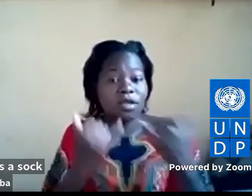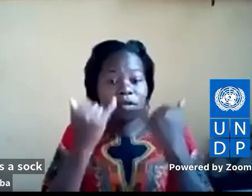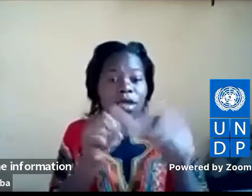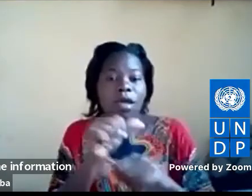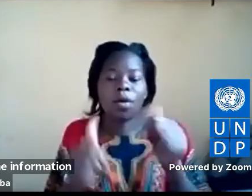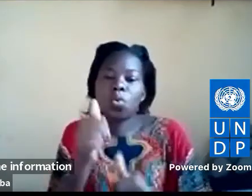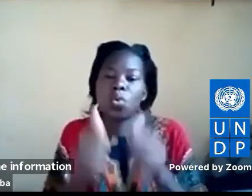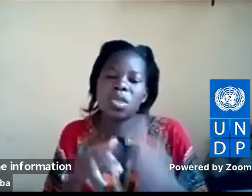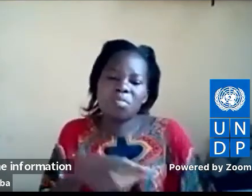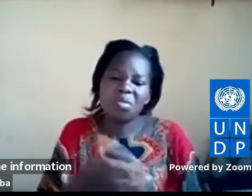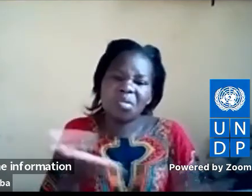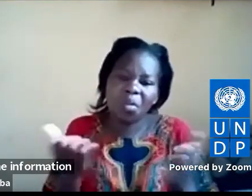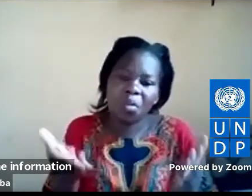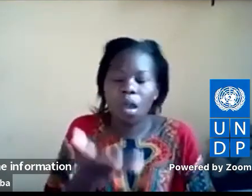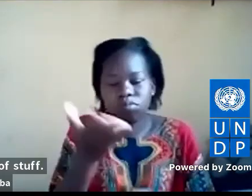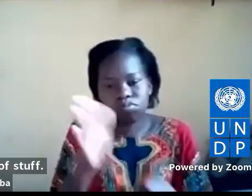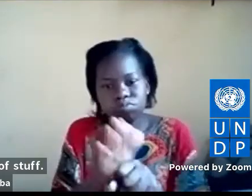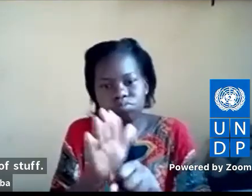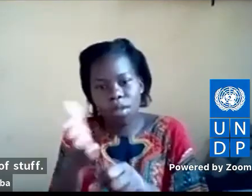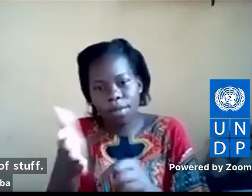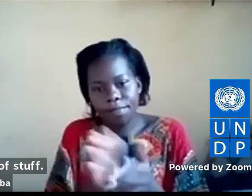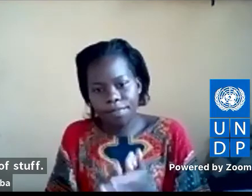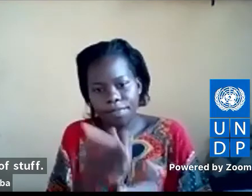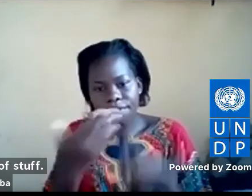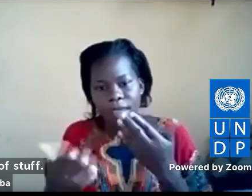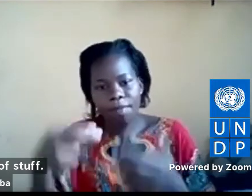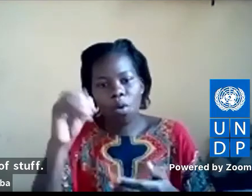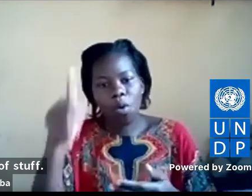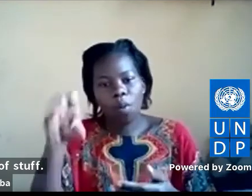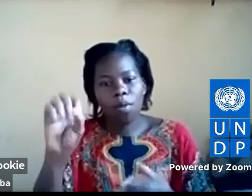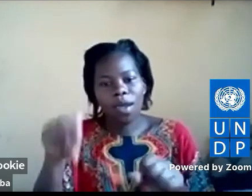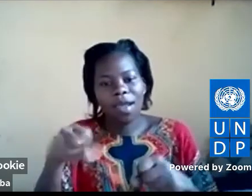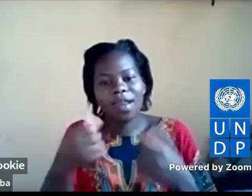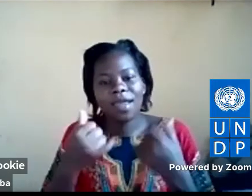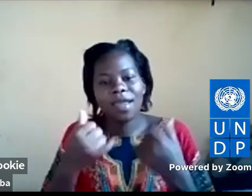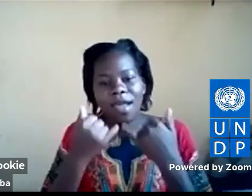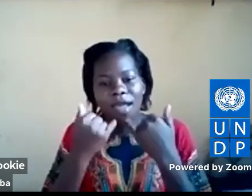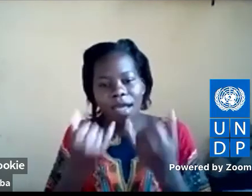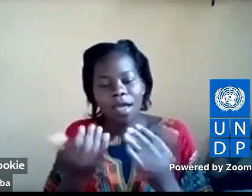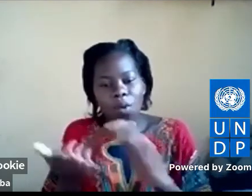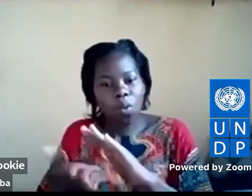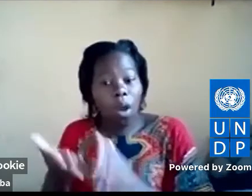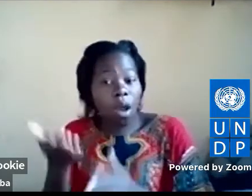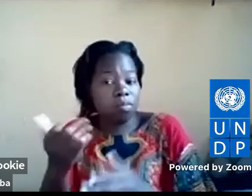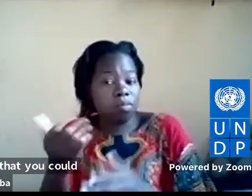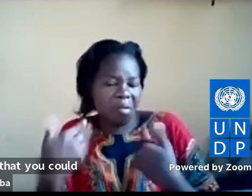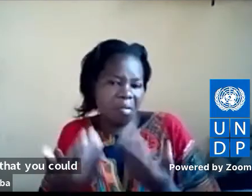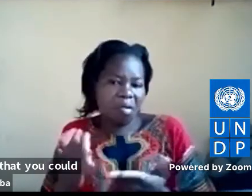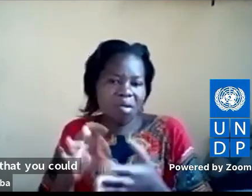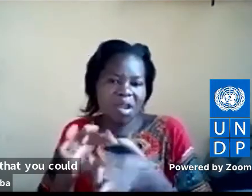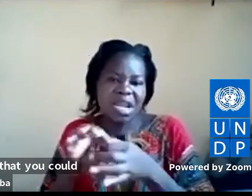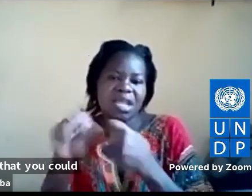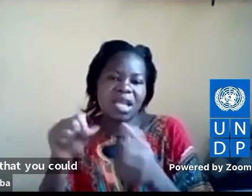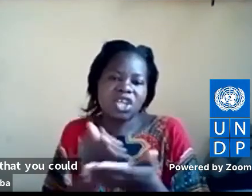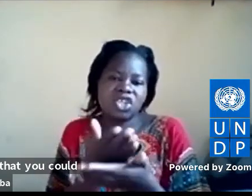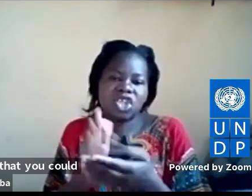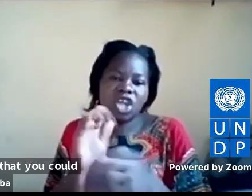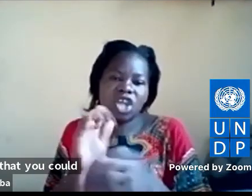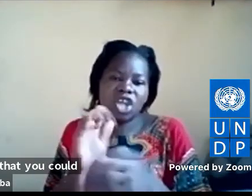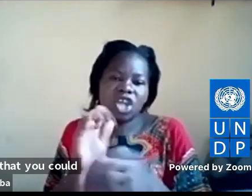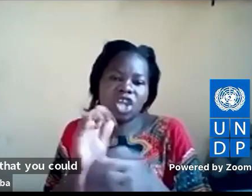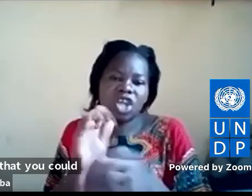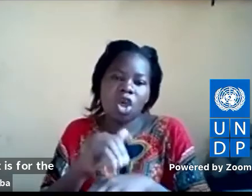kind of stuff. Maybe Hope you might have some documents that you can, or links that you can share in the chat boxes for the benefit of our